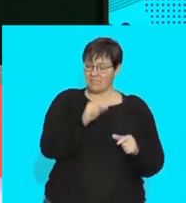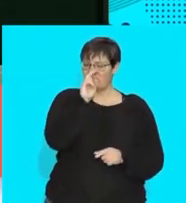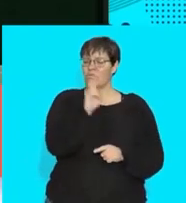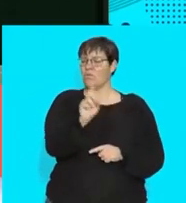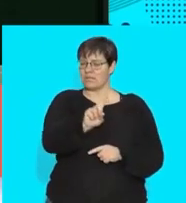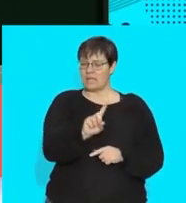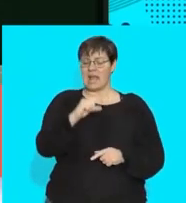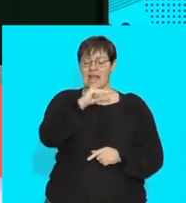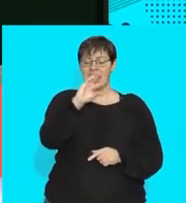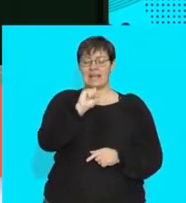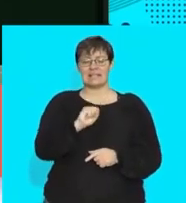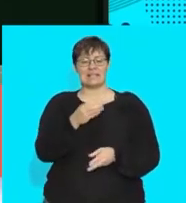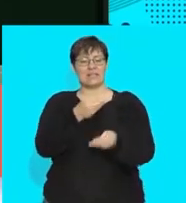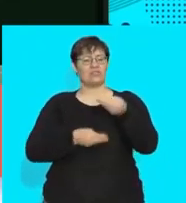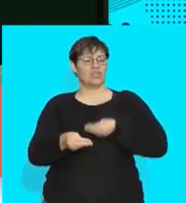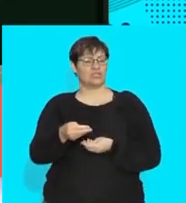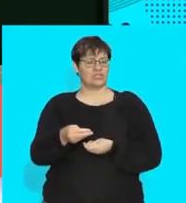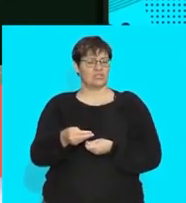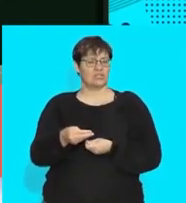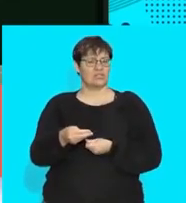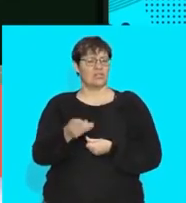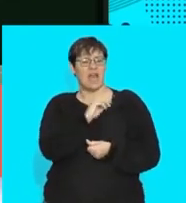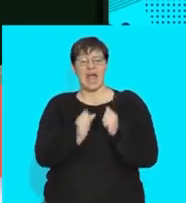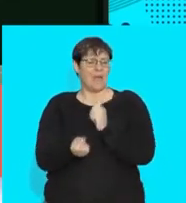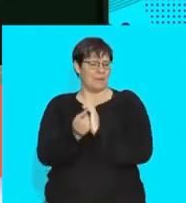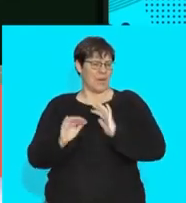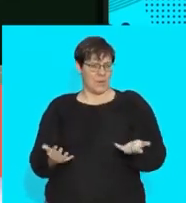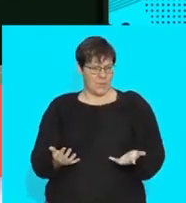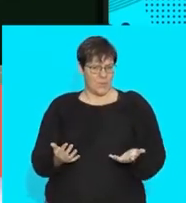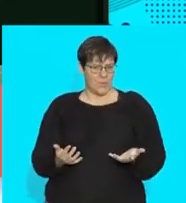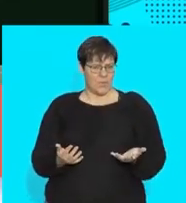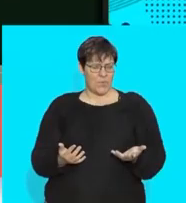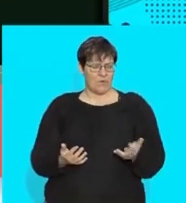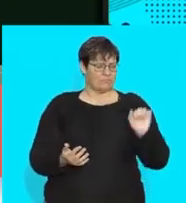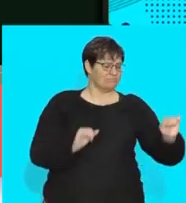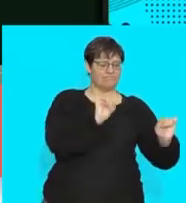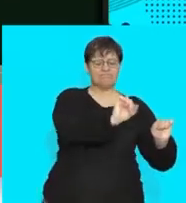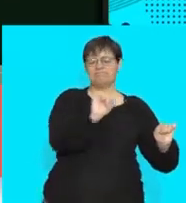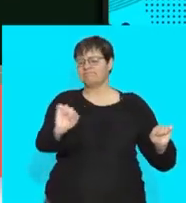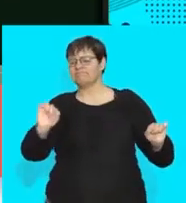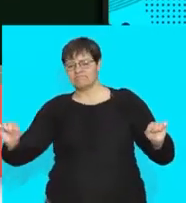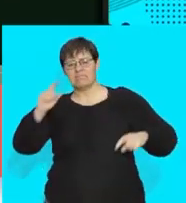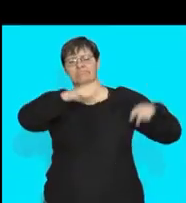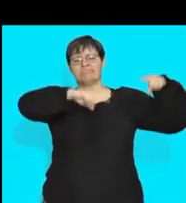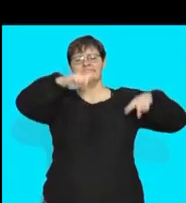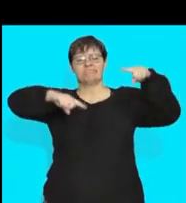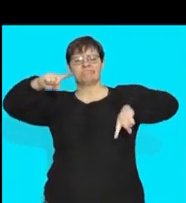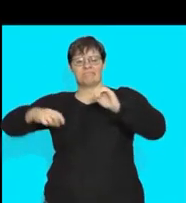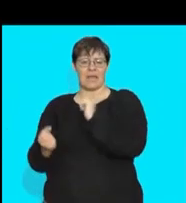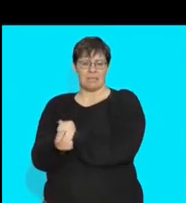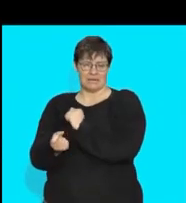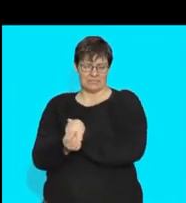how gaseous exchange needs to occur and how it occurs differently for different organisms. And as we